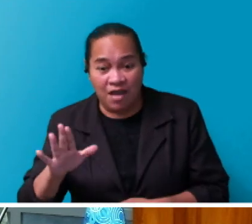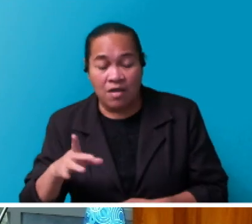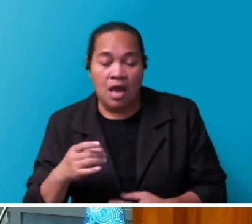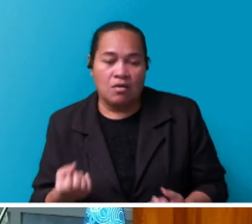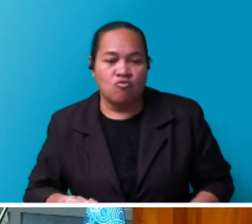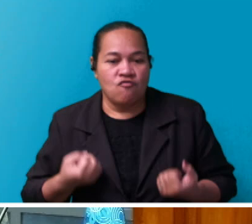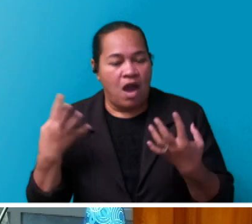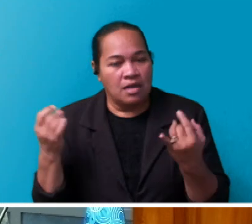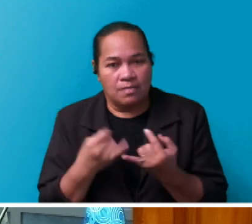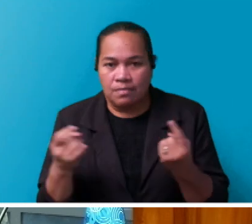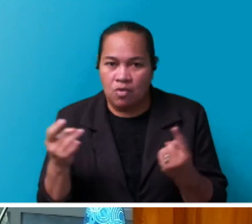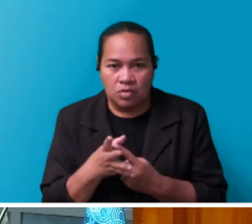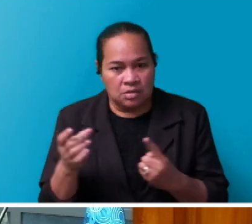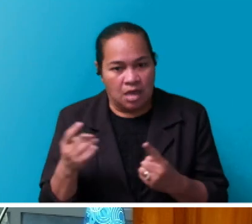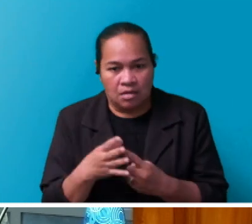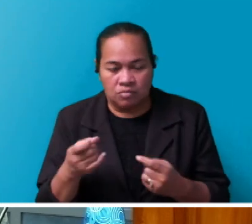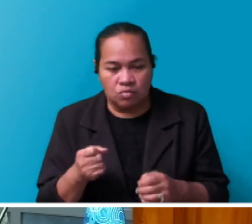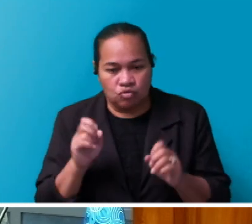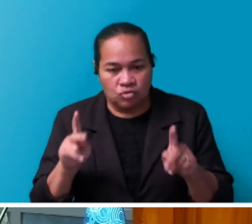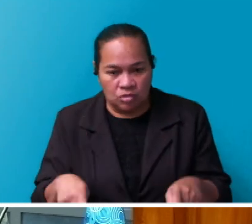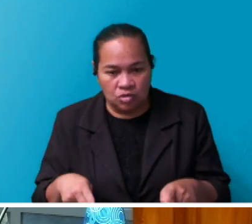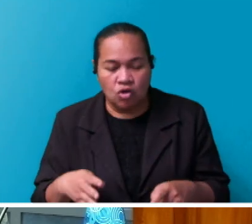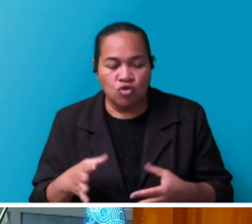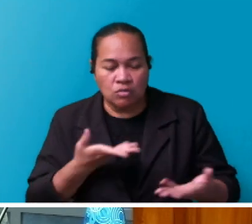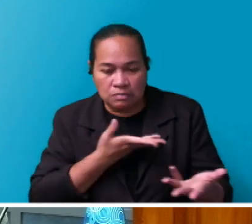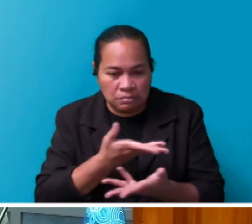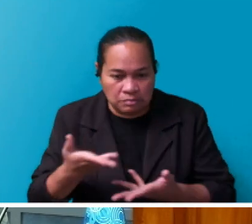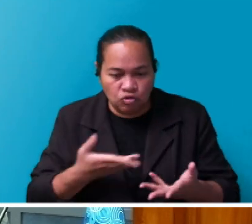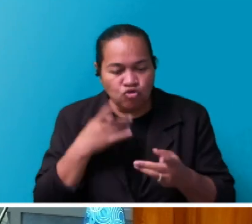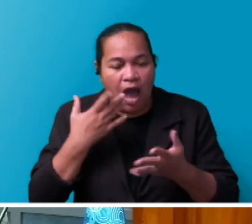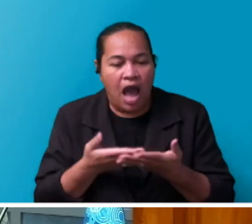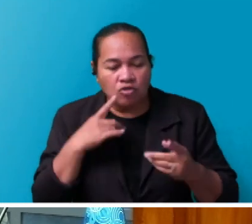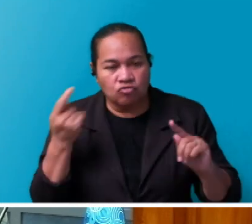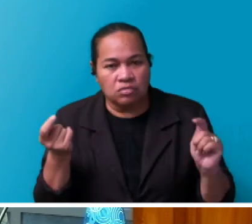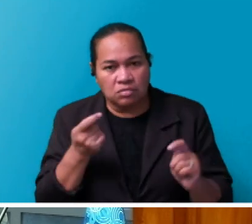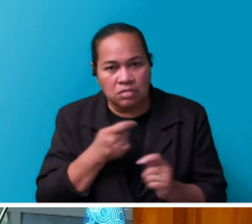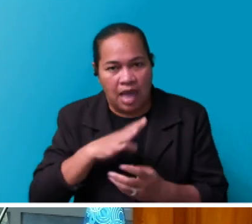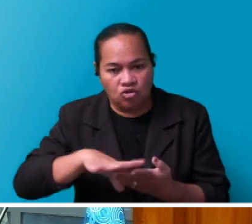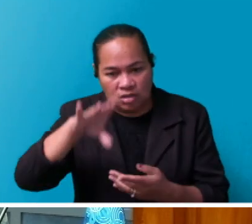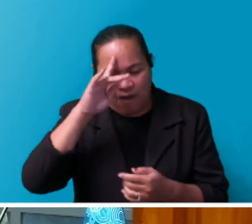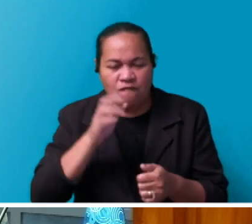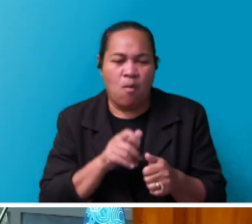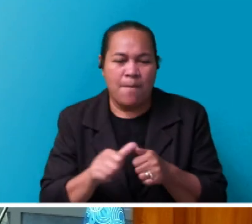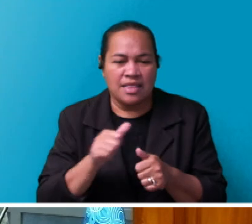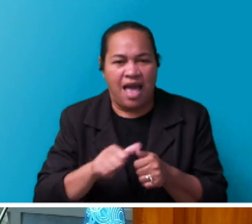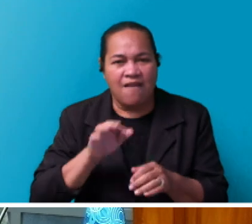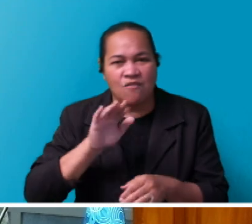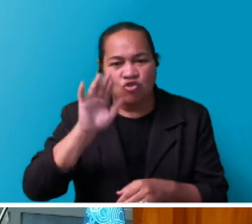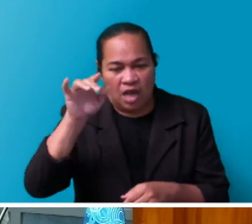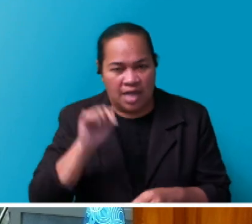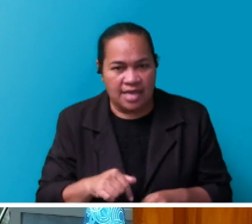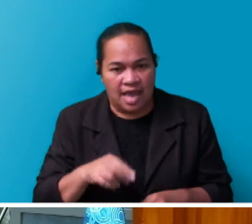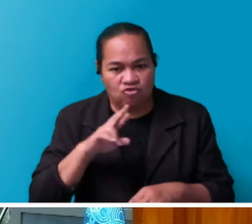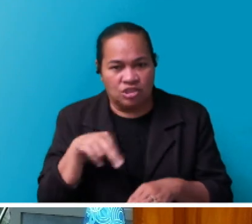platform for Pacific nations to collaborate on transforming education for a better future in the region, with